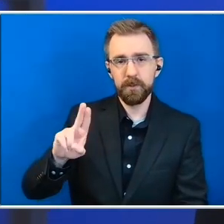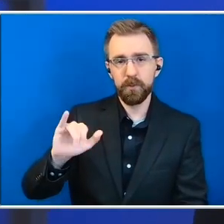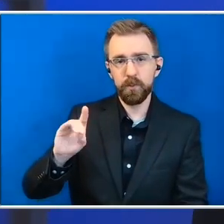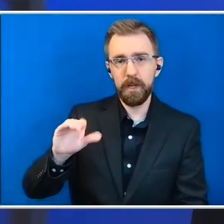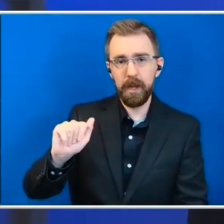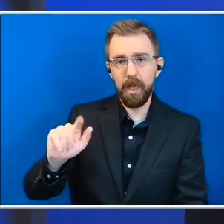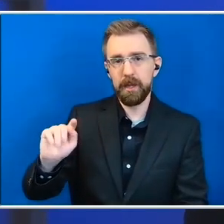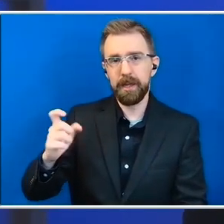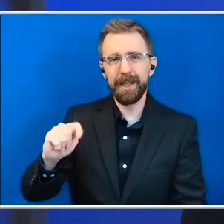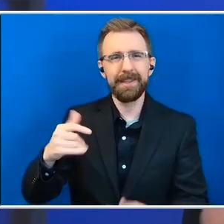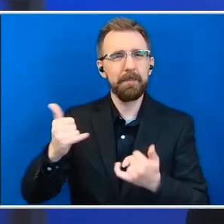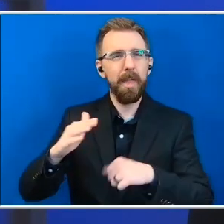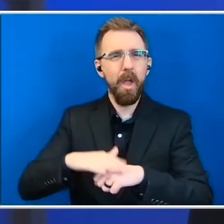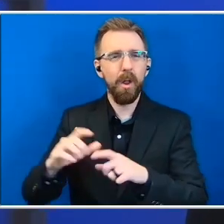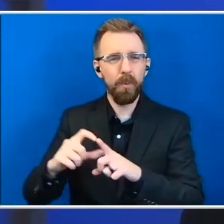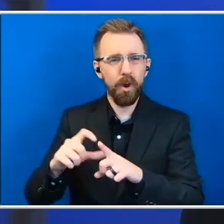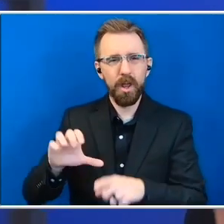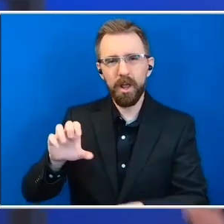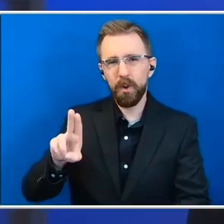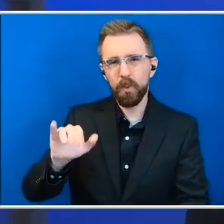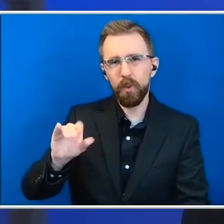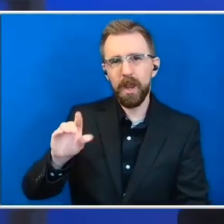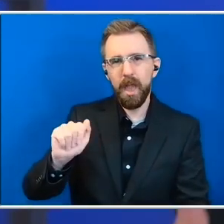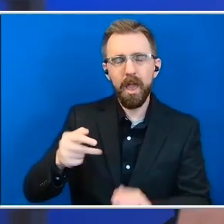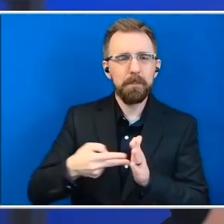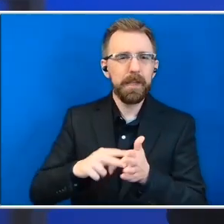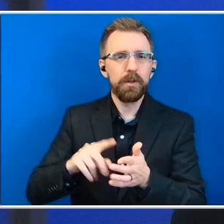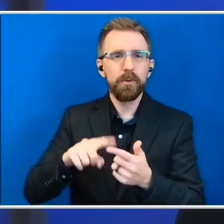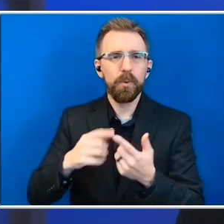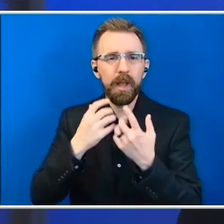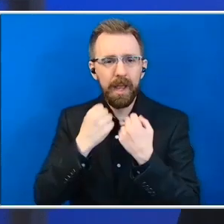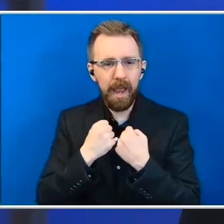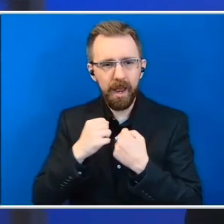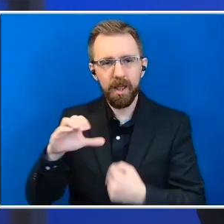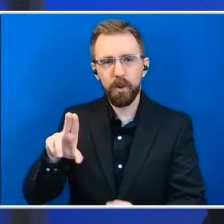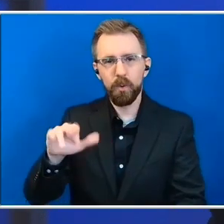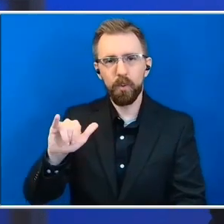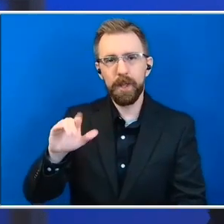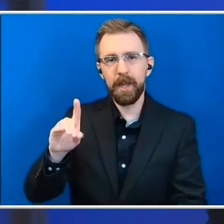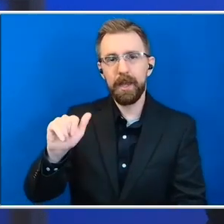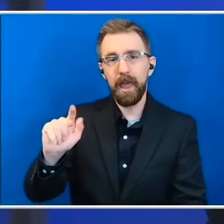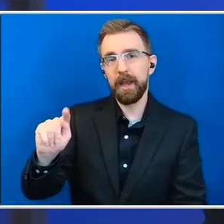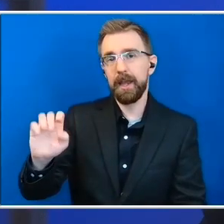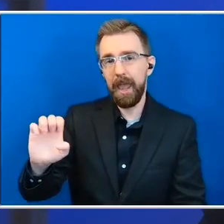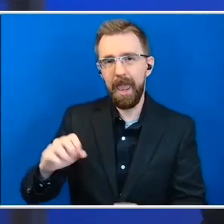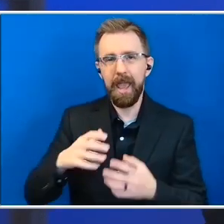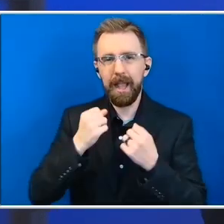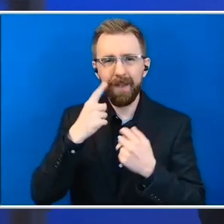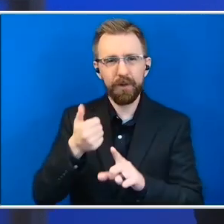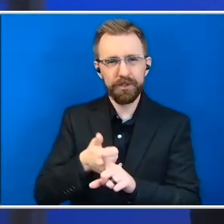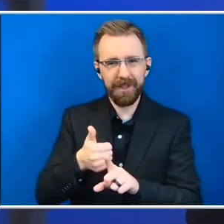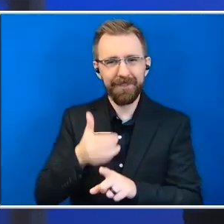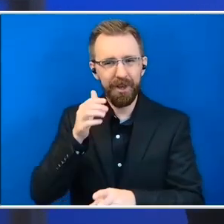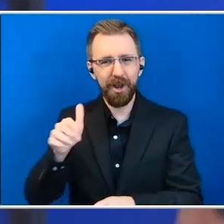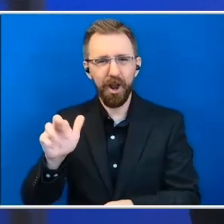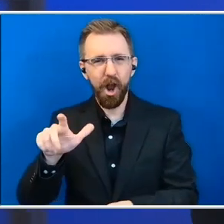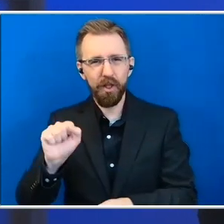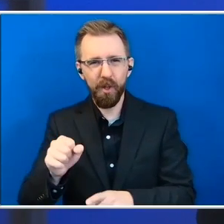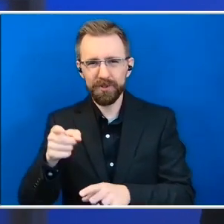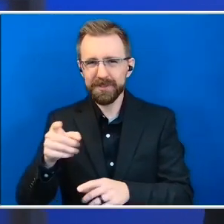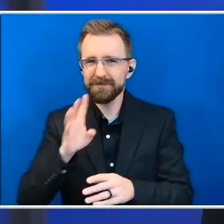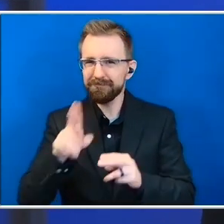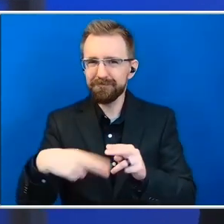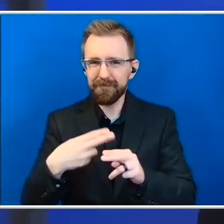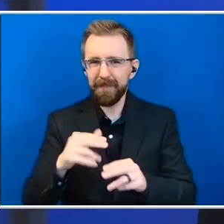words. Cuida is to care. Cuídate is to care for yourself. And you heard Carlos talk a little about that importance. Yes, sir. And text